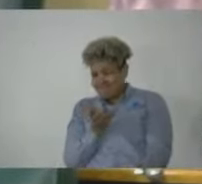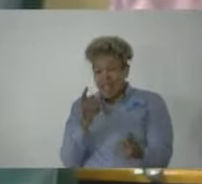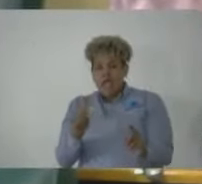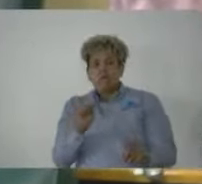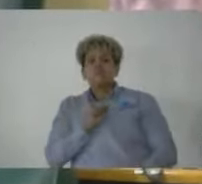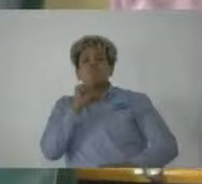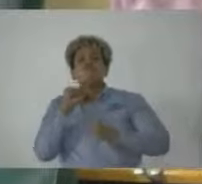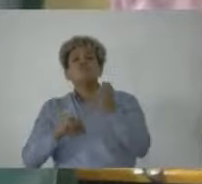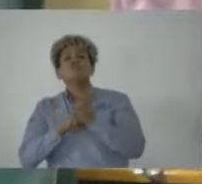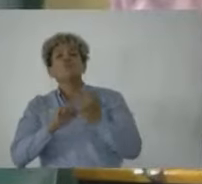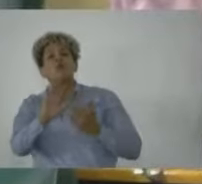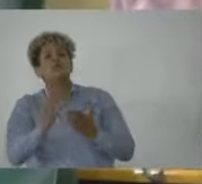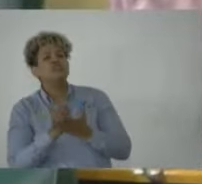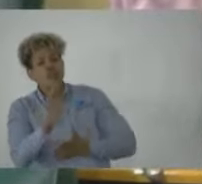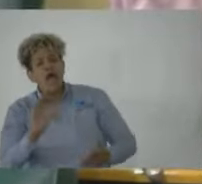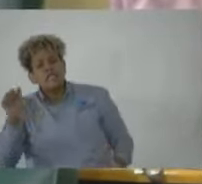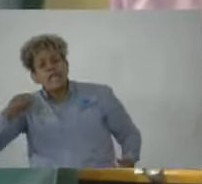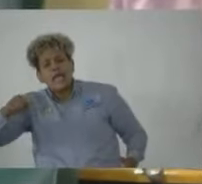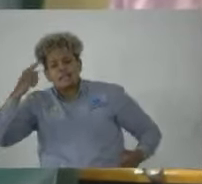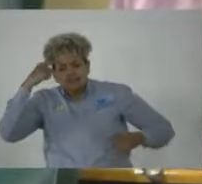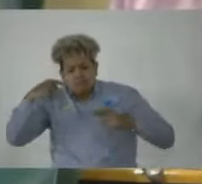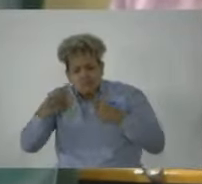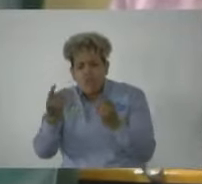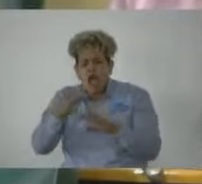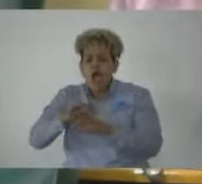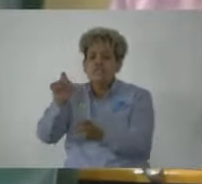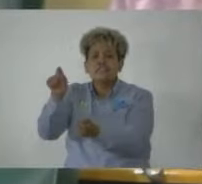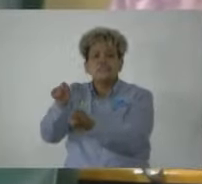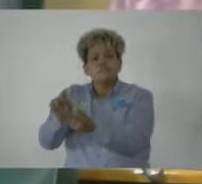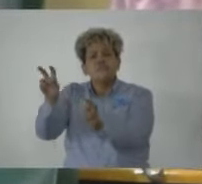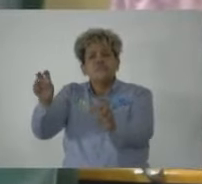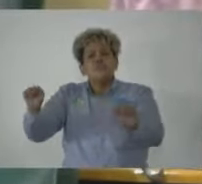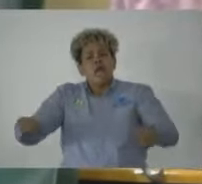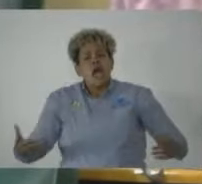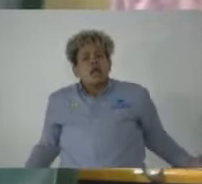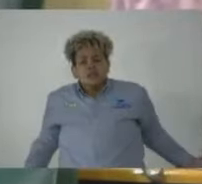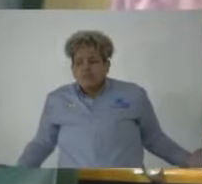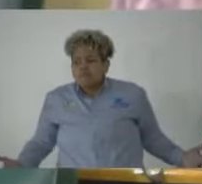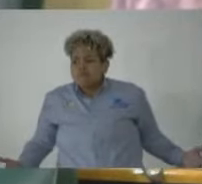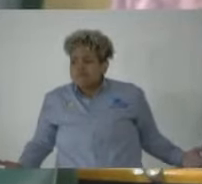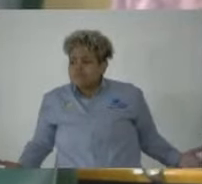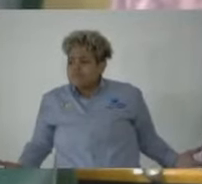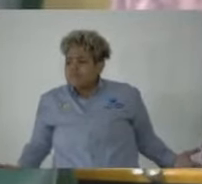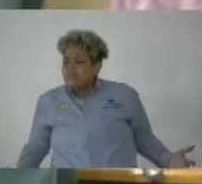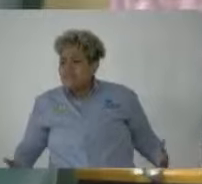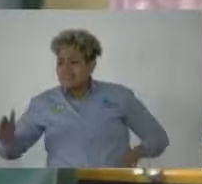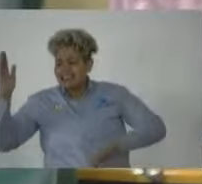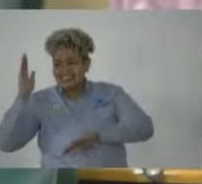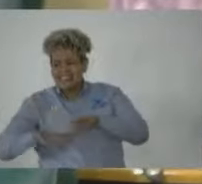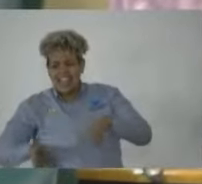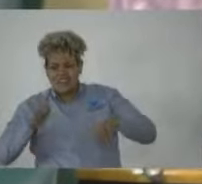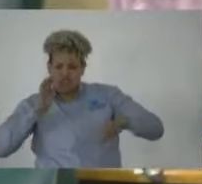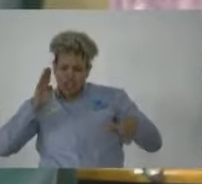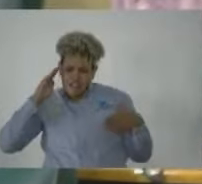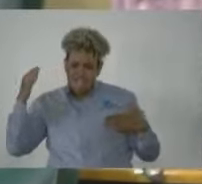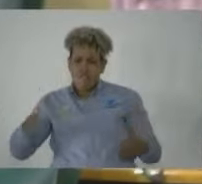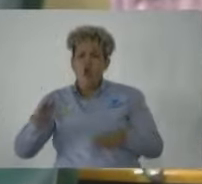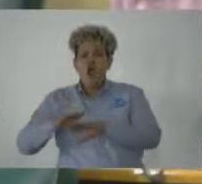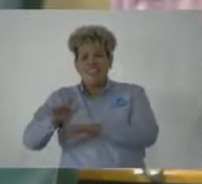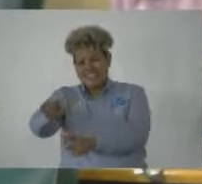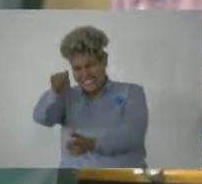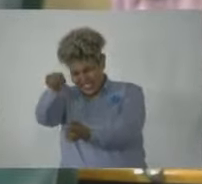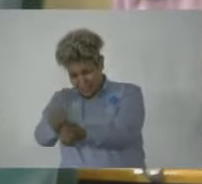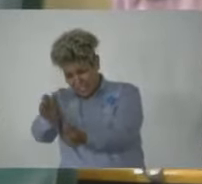I support his right to disagree on a specific matter. But rather than address that matter